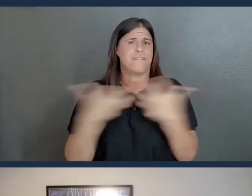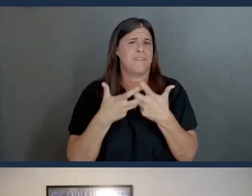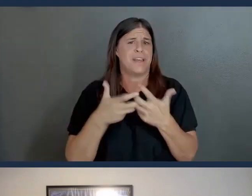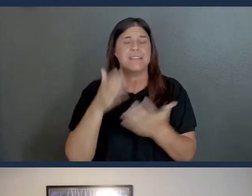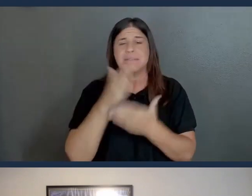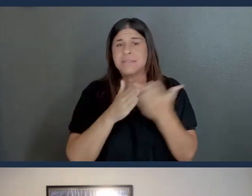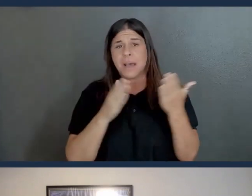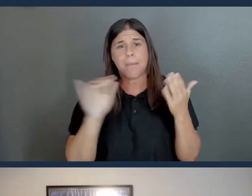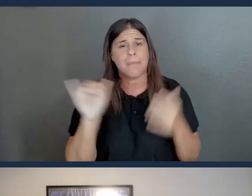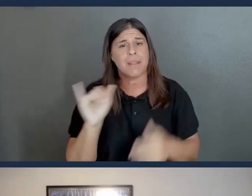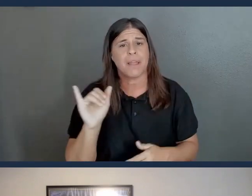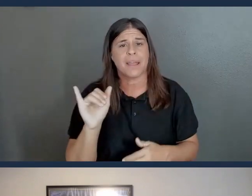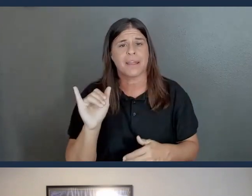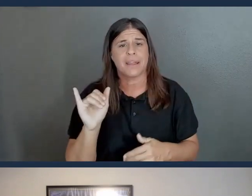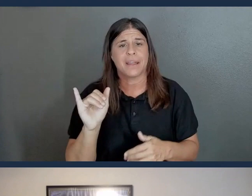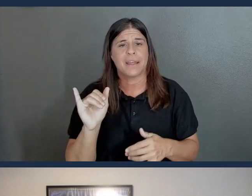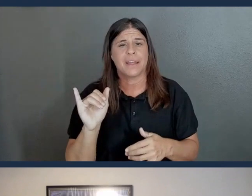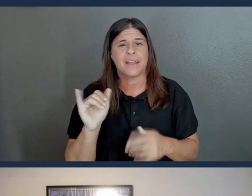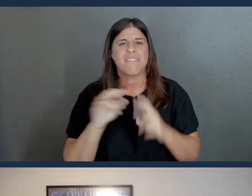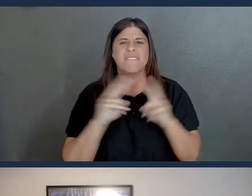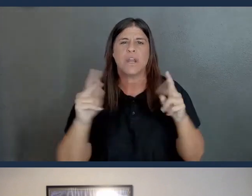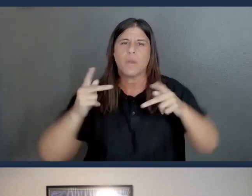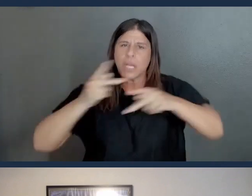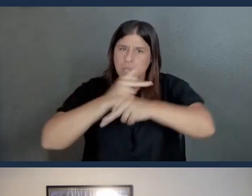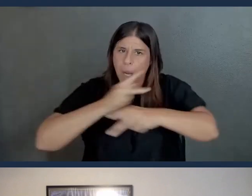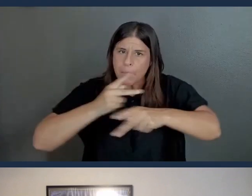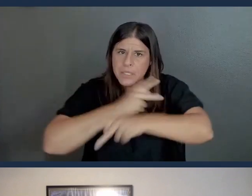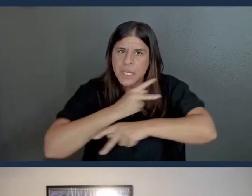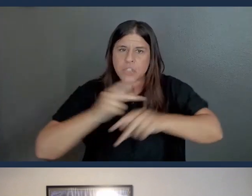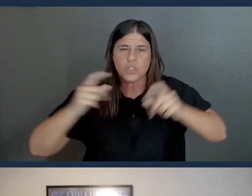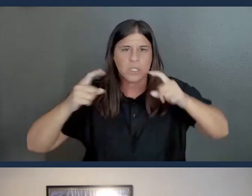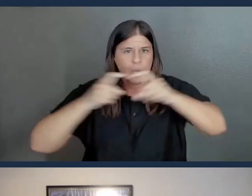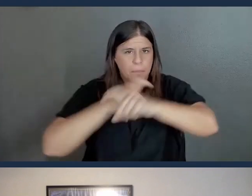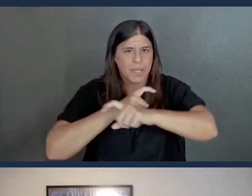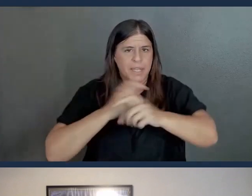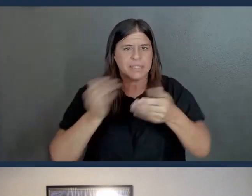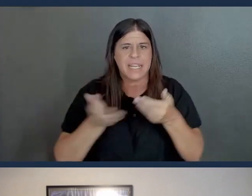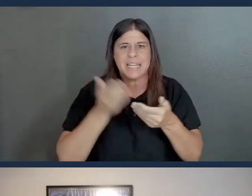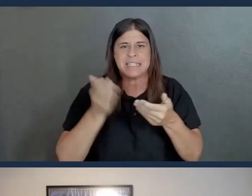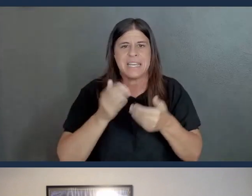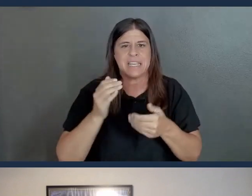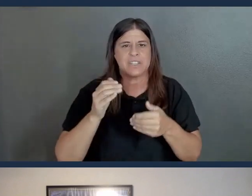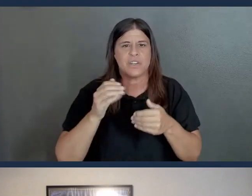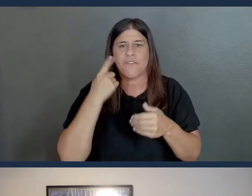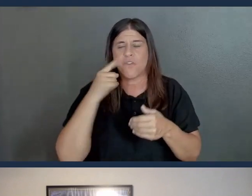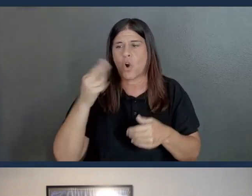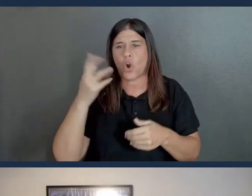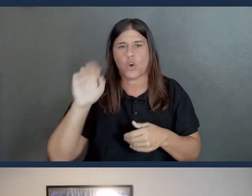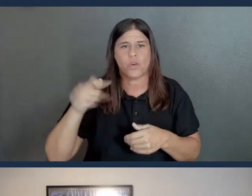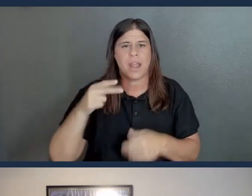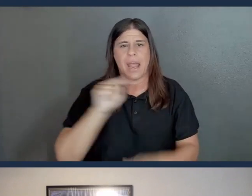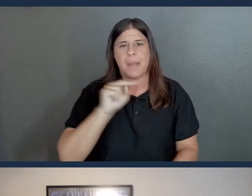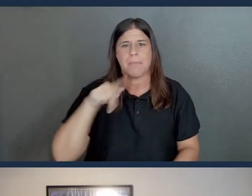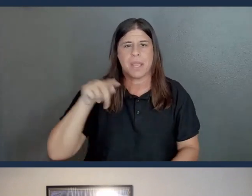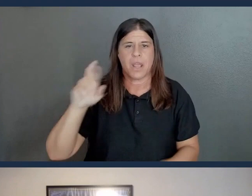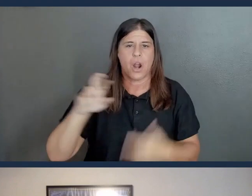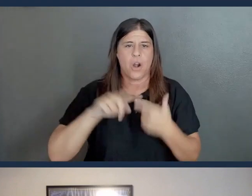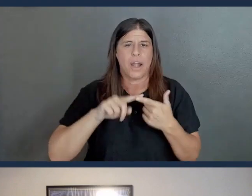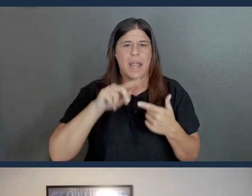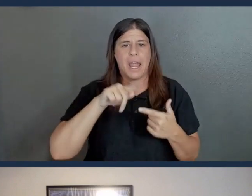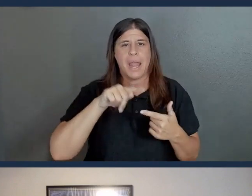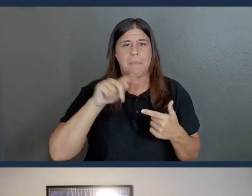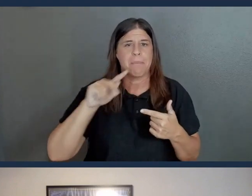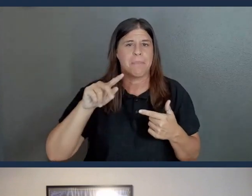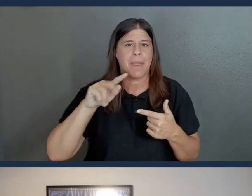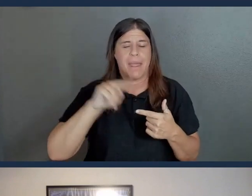are extremely computationally complex. It's very easy in a graph to get into like NP hard or NP complete type